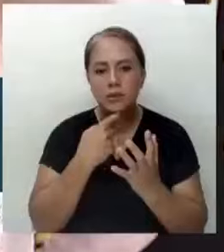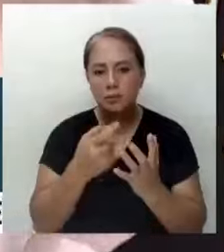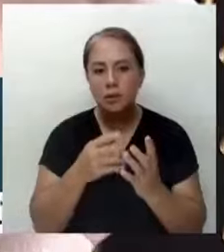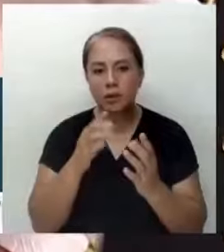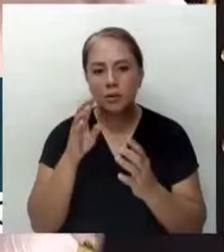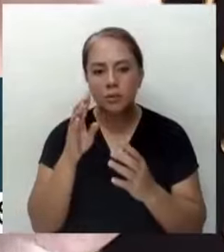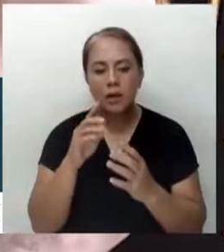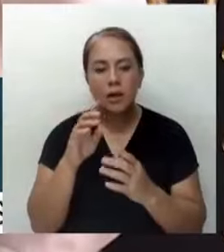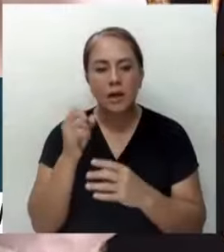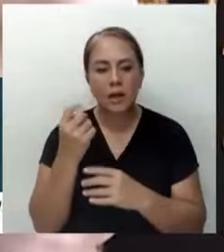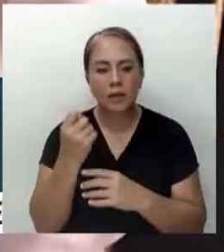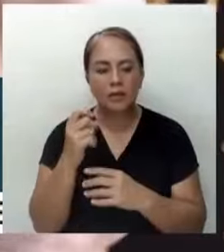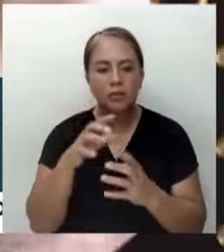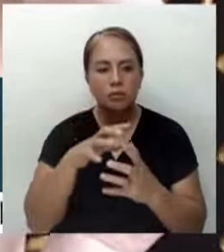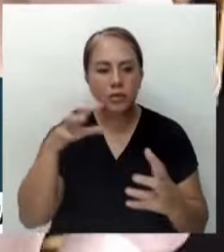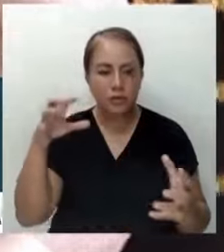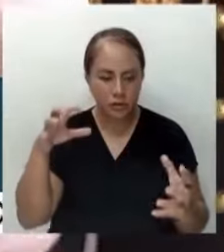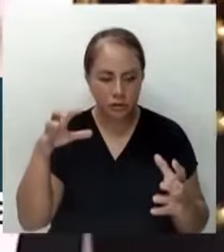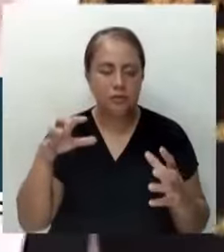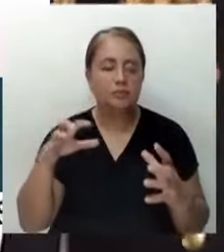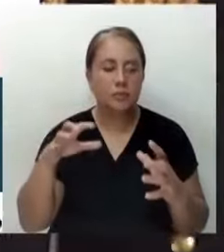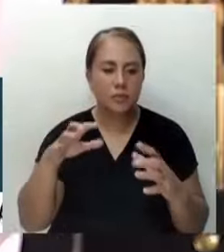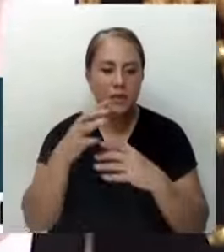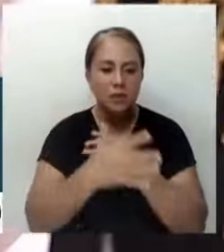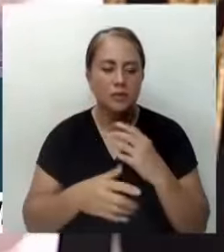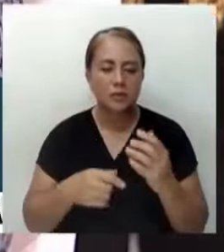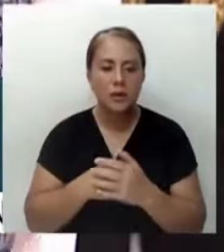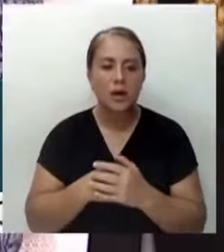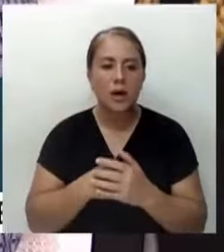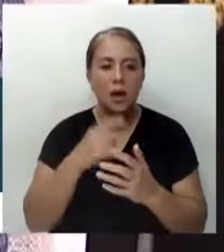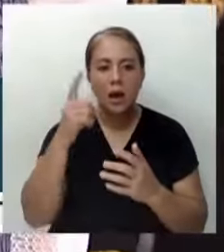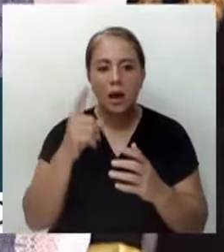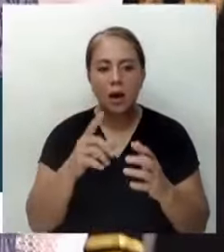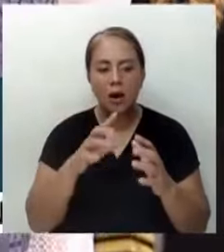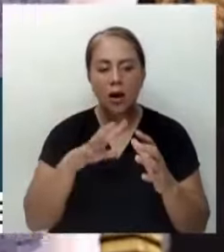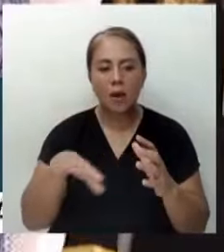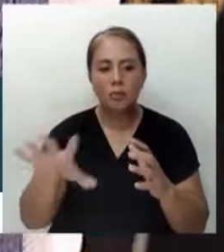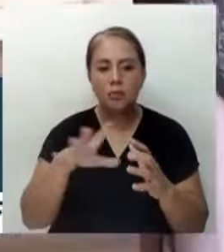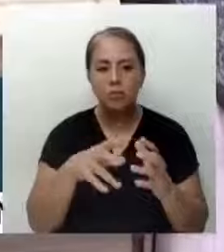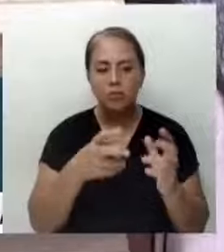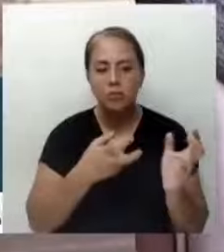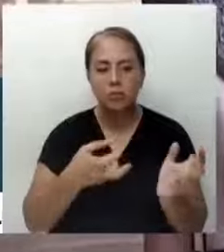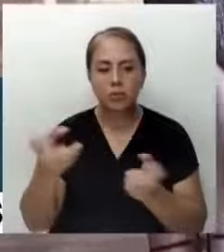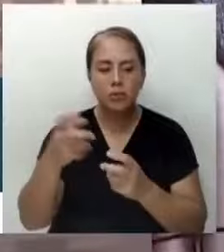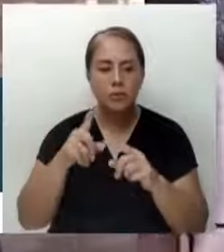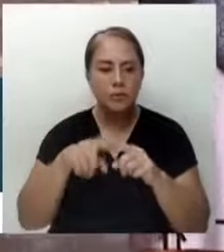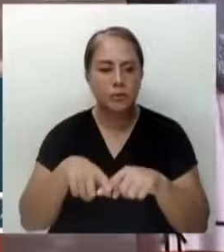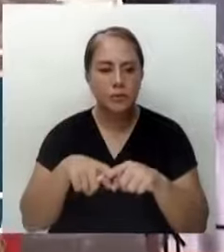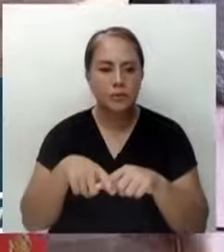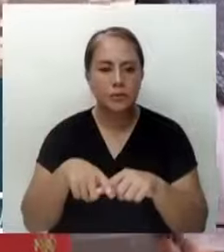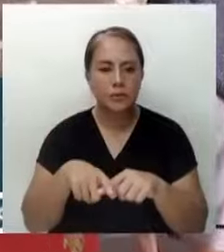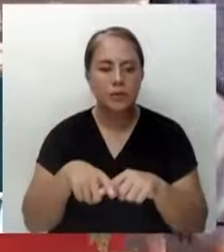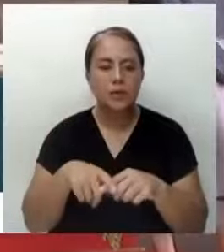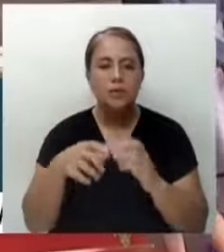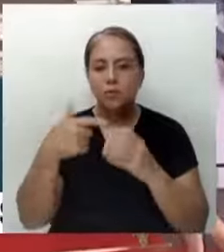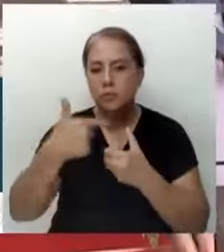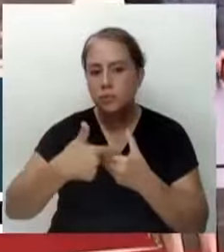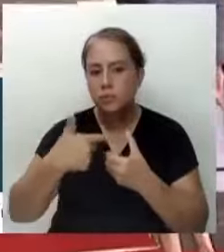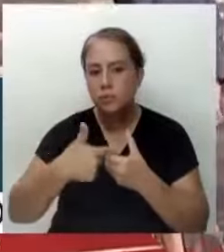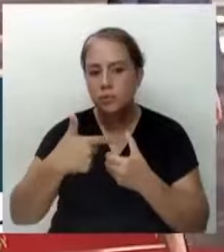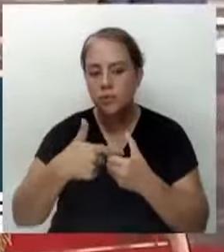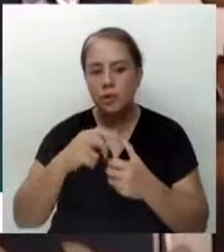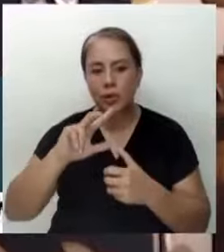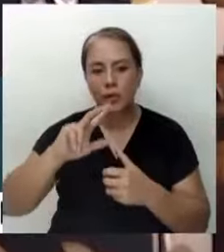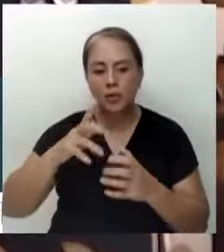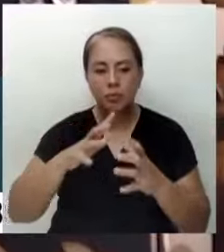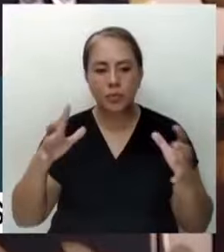11th richest country in the world, more than half of the Sultanate's gross domestic product relies on its petroleum industry, making it the third